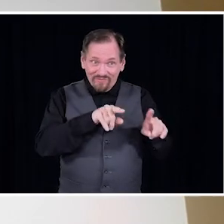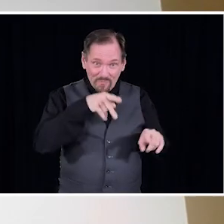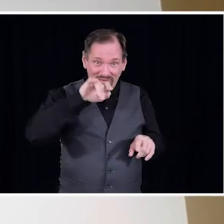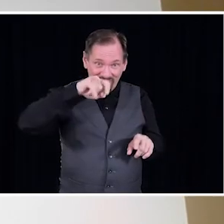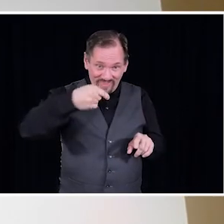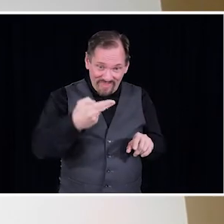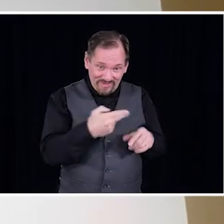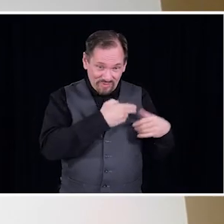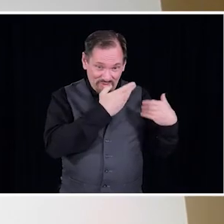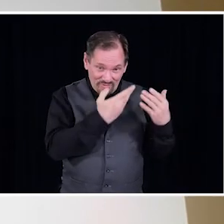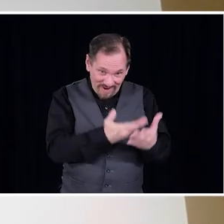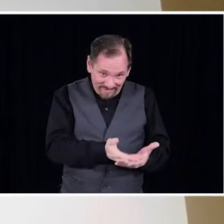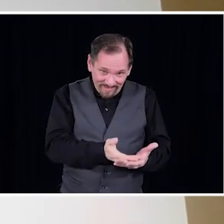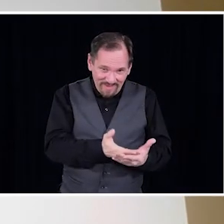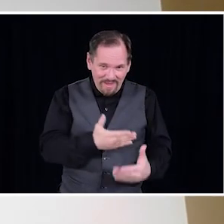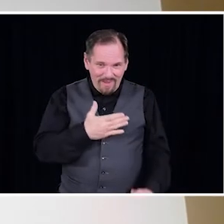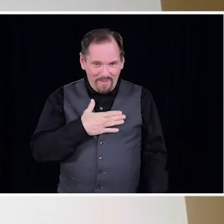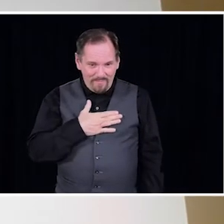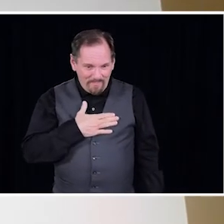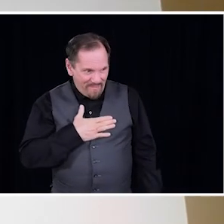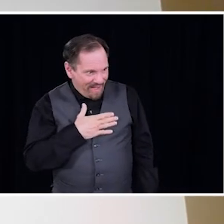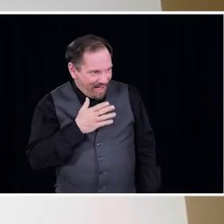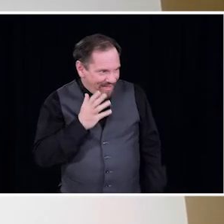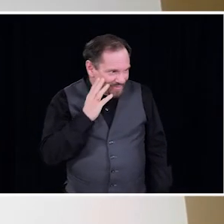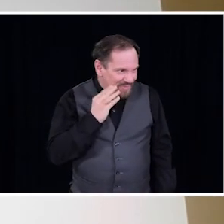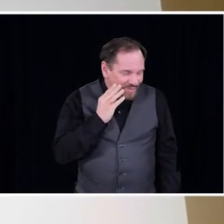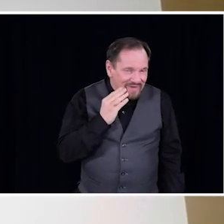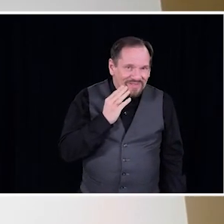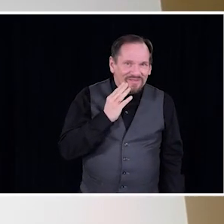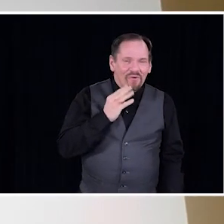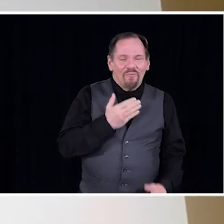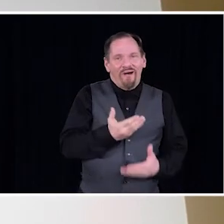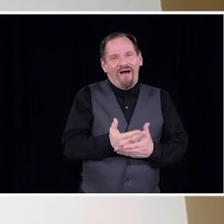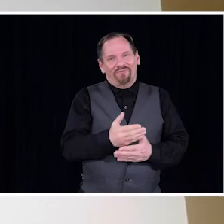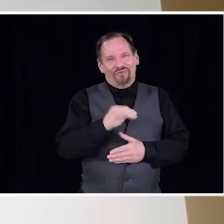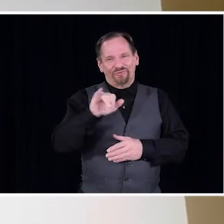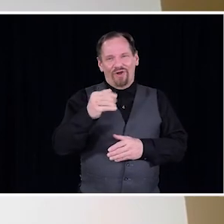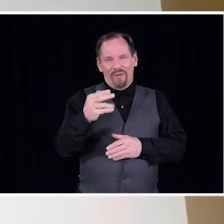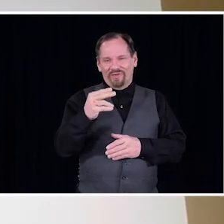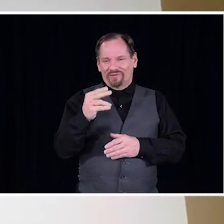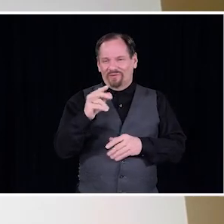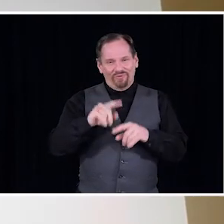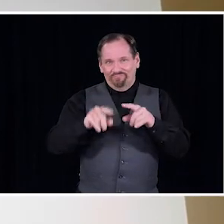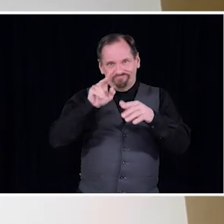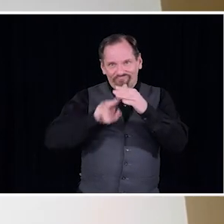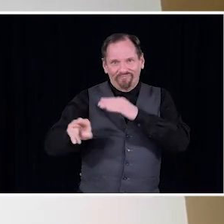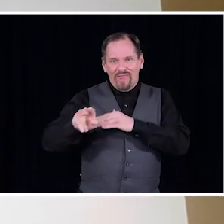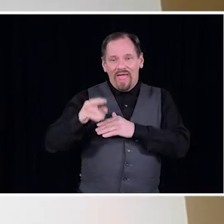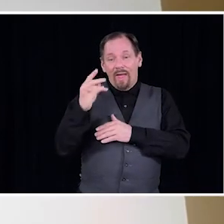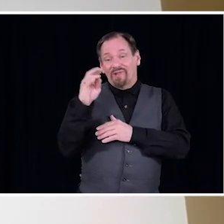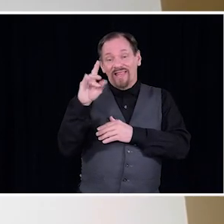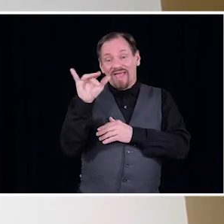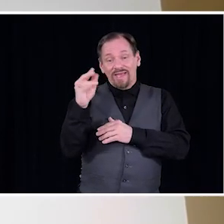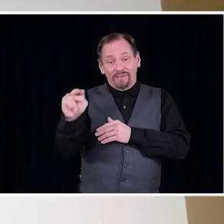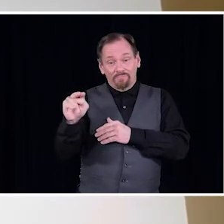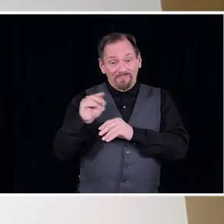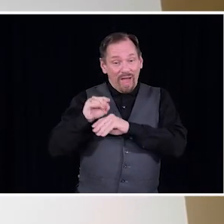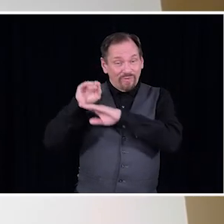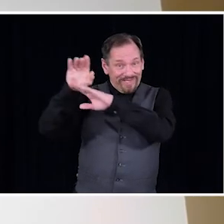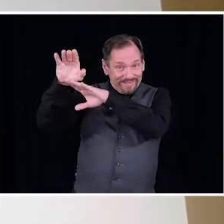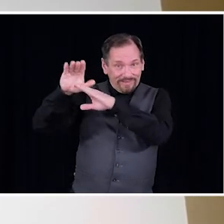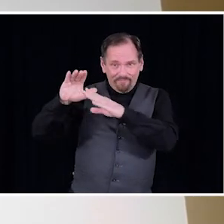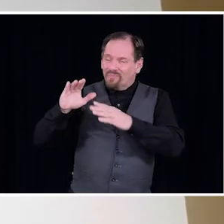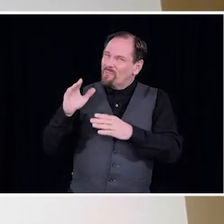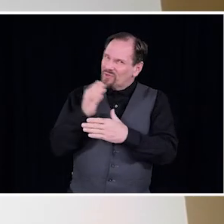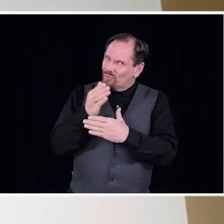here. My own journey to Hopkins was unpredictable. I was born in the tiny Himalayan kingdom of Bhutan,